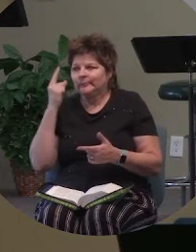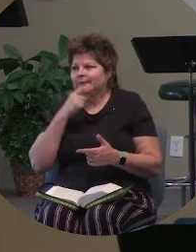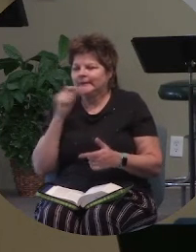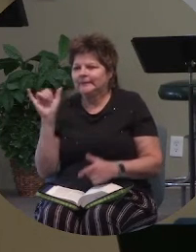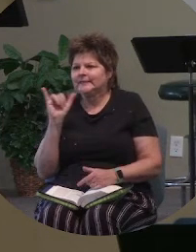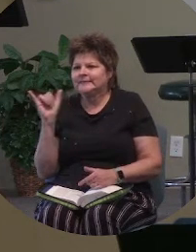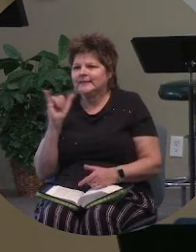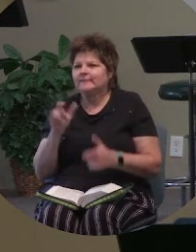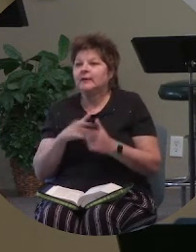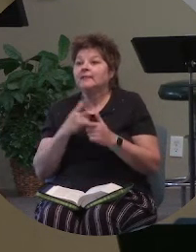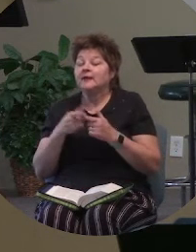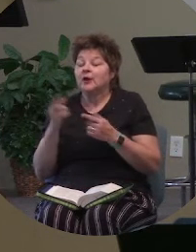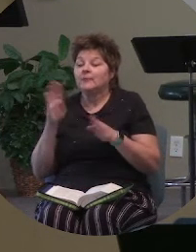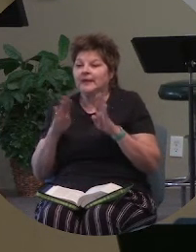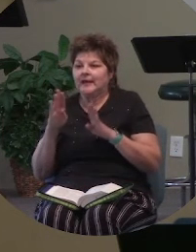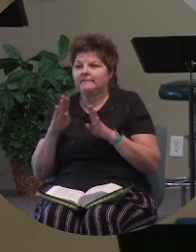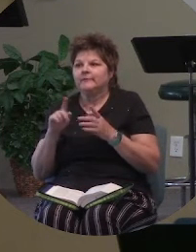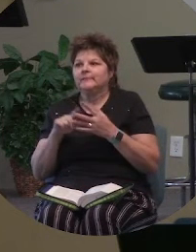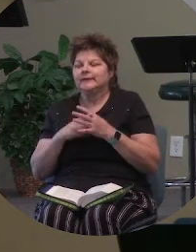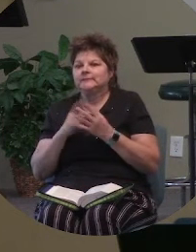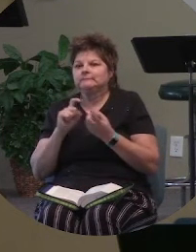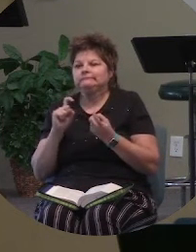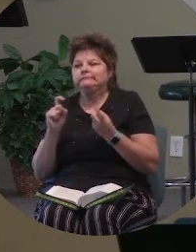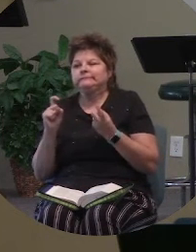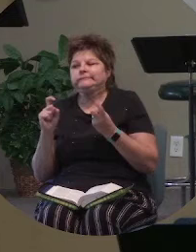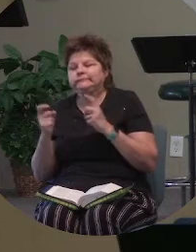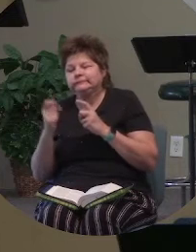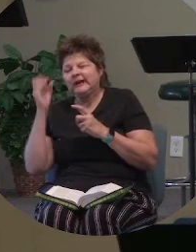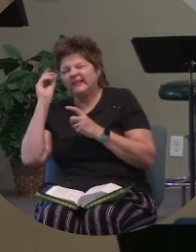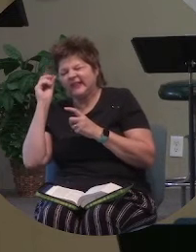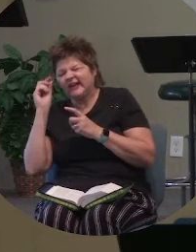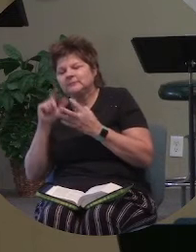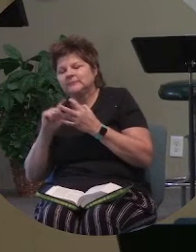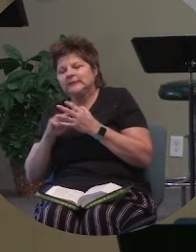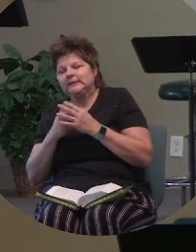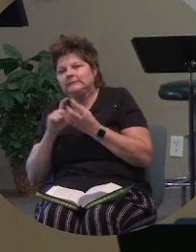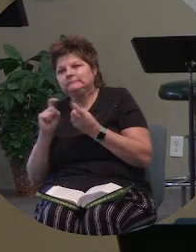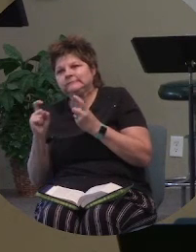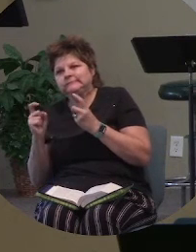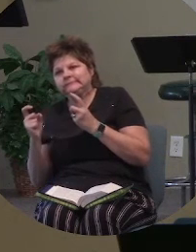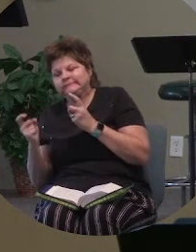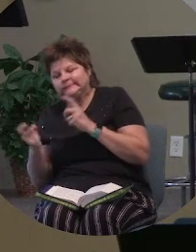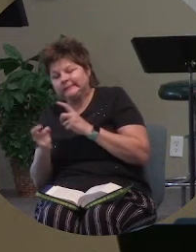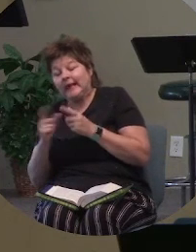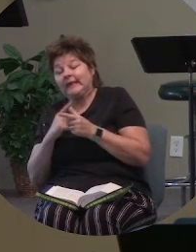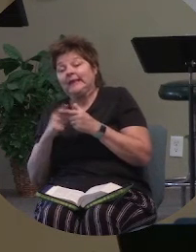And so then our behavior begins to change. Our thoughts begin to change. And then